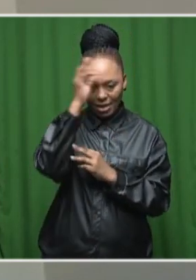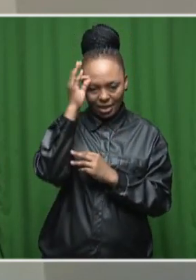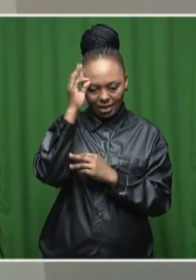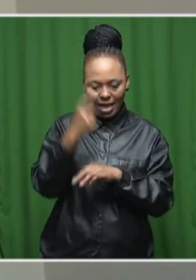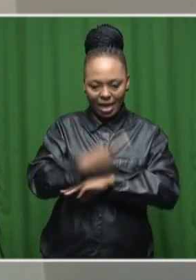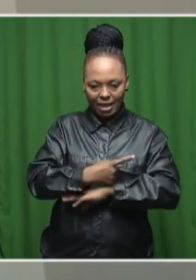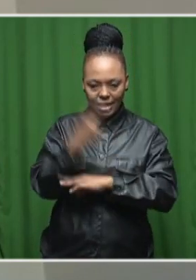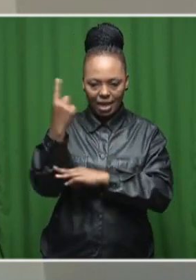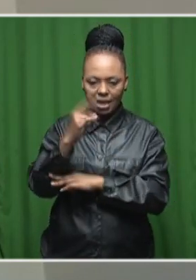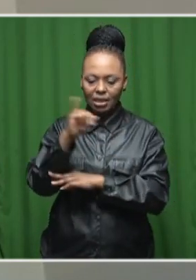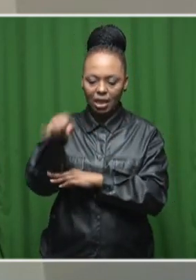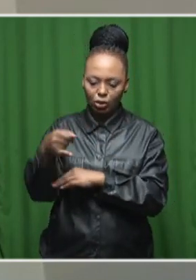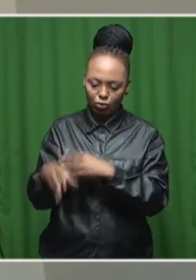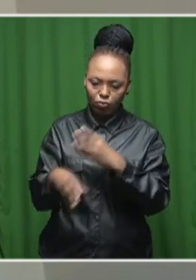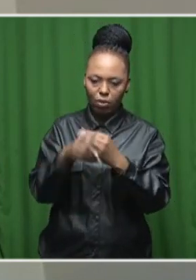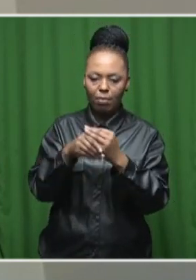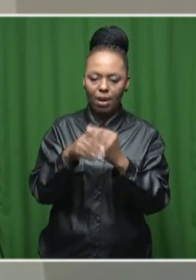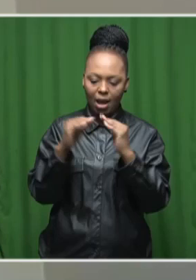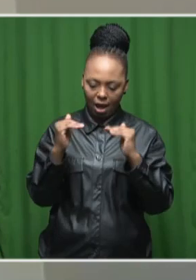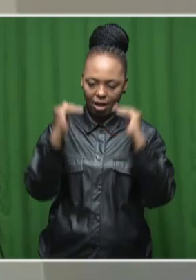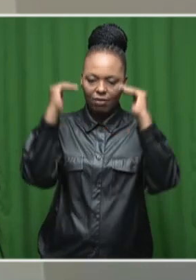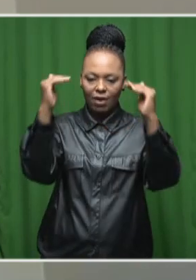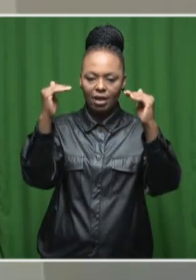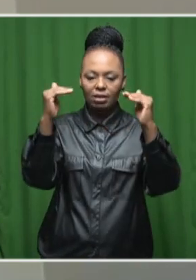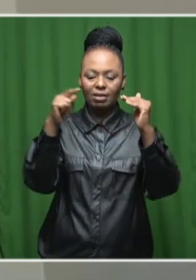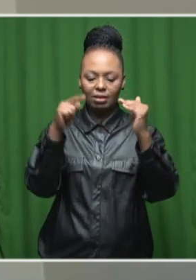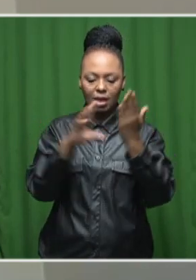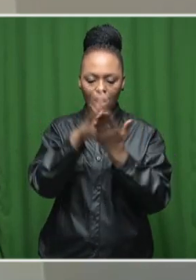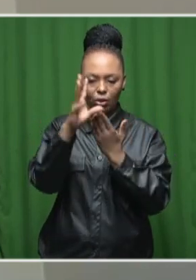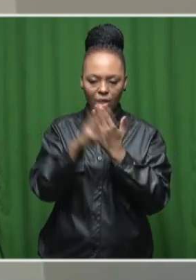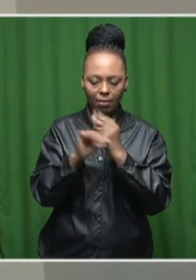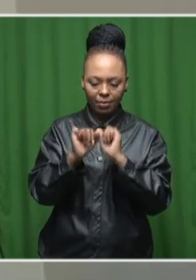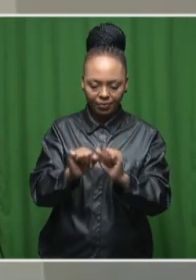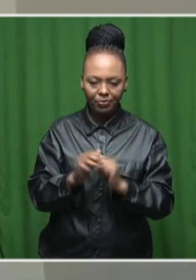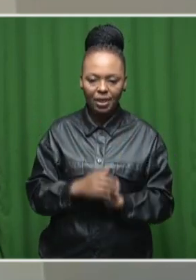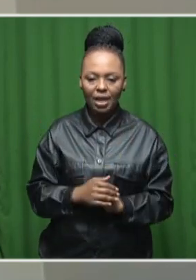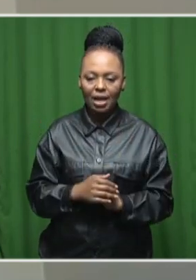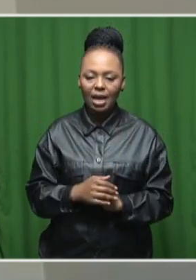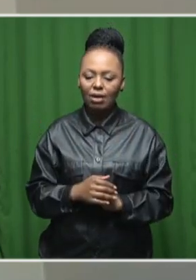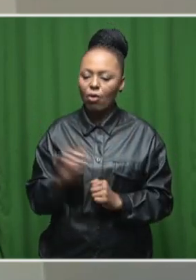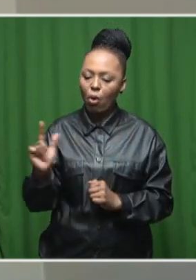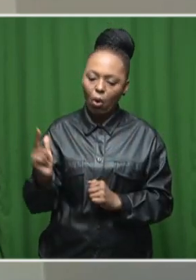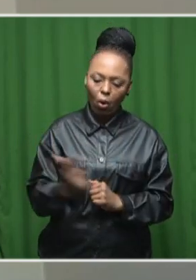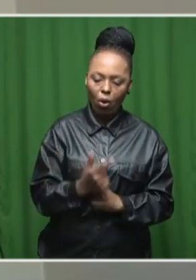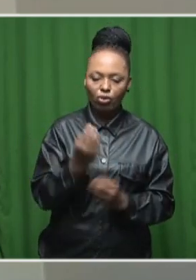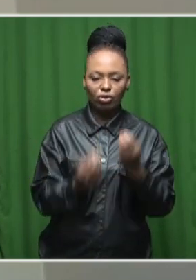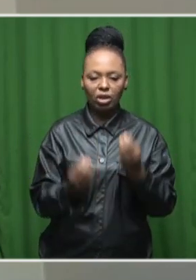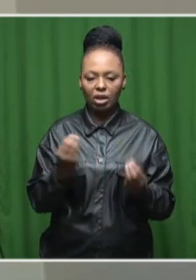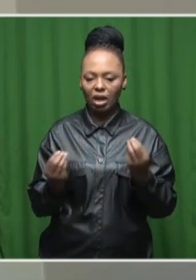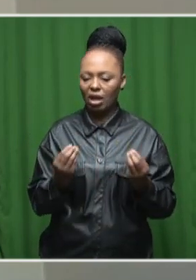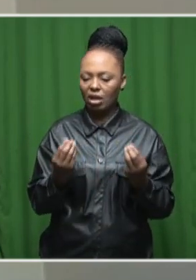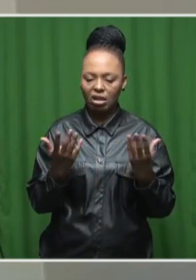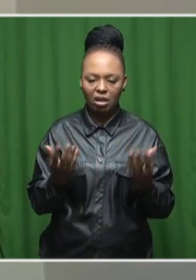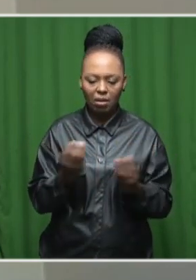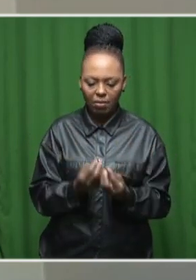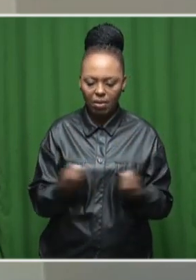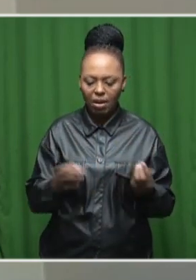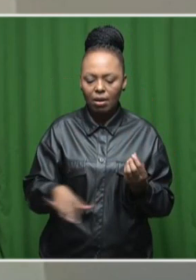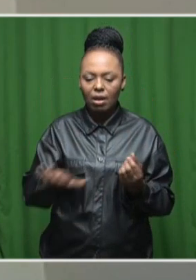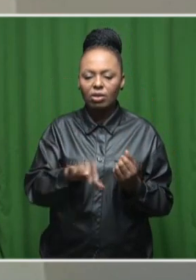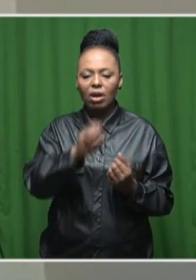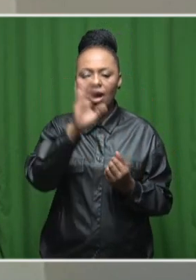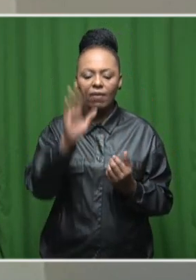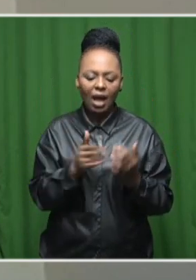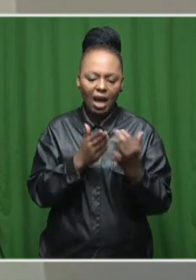It's an excellent app, so it's also for children all across South Africa, children across,